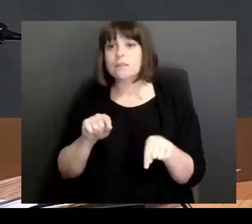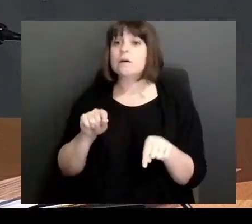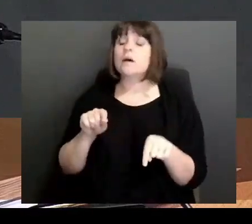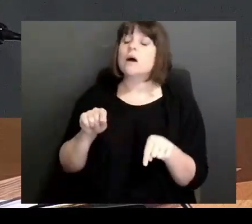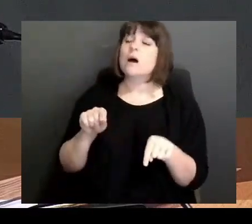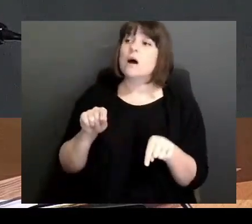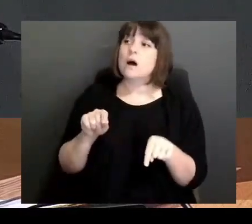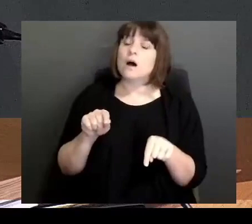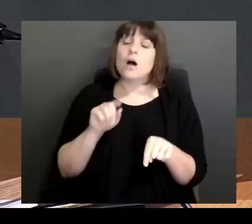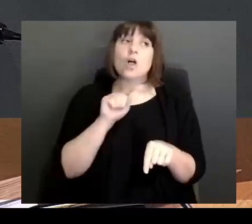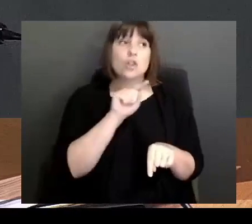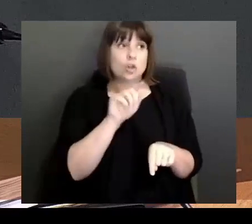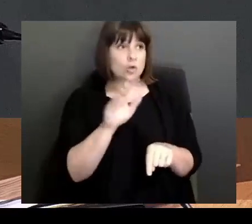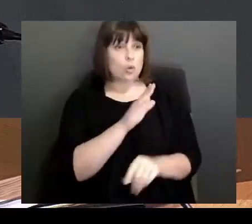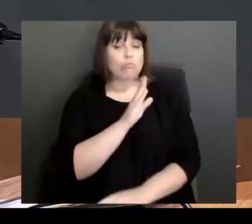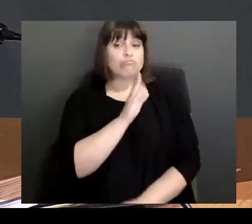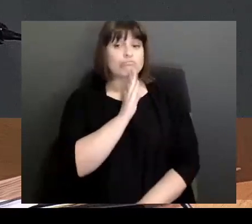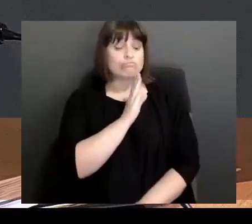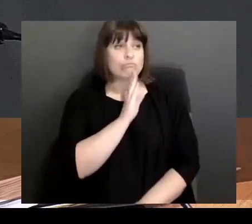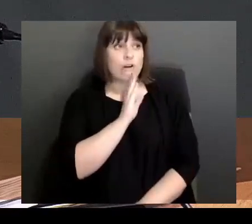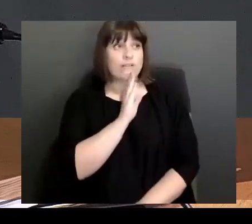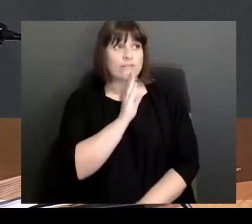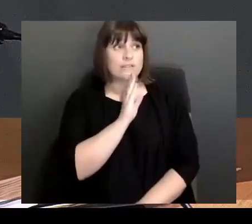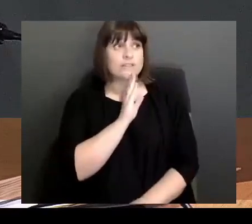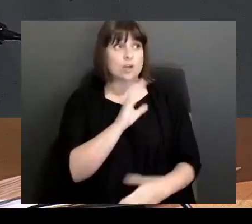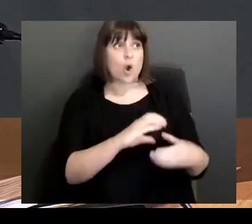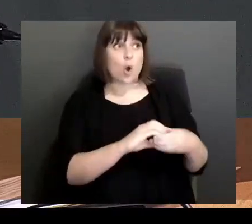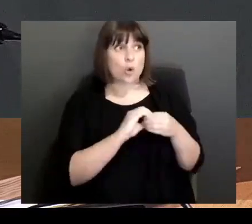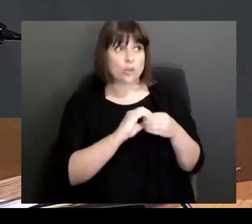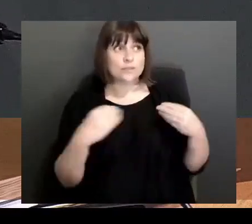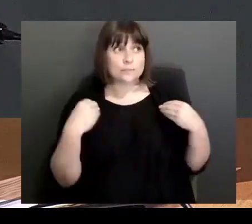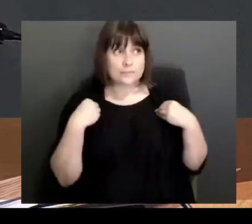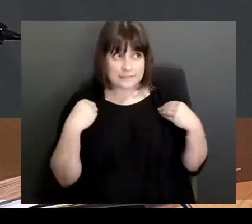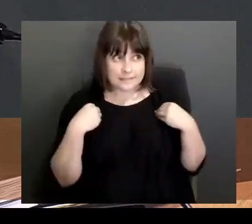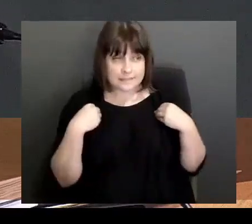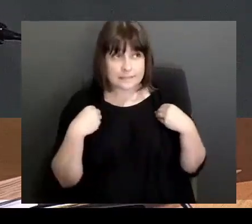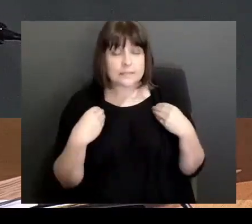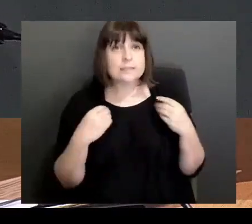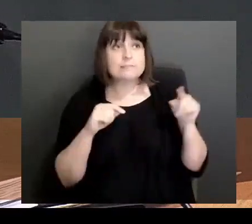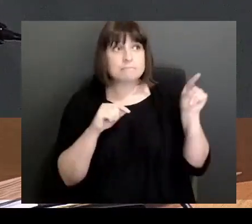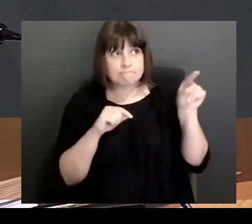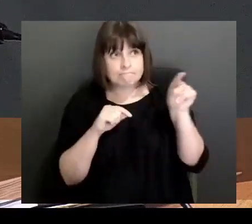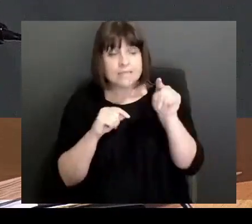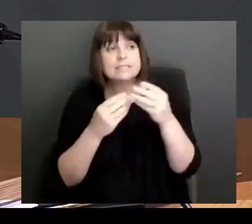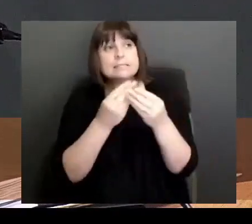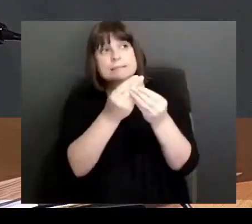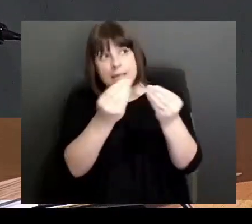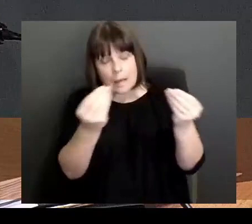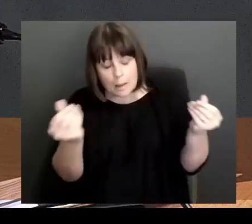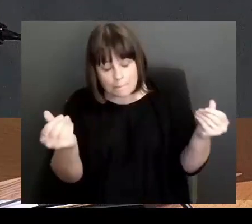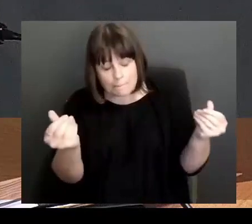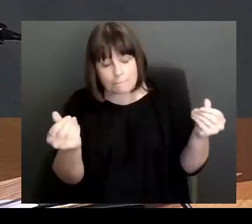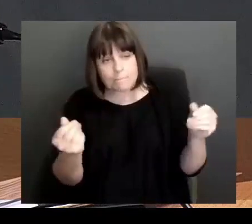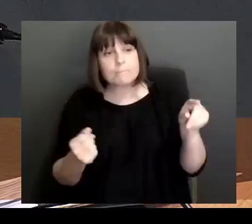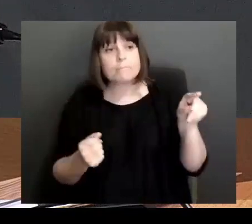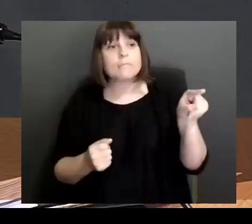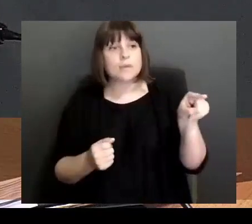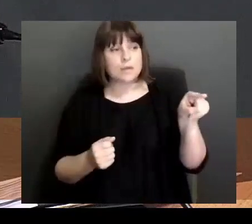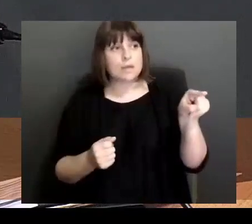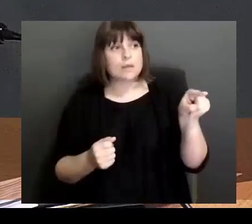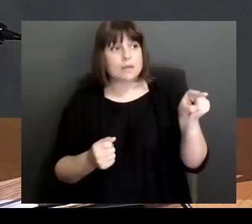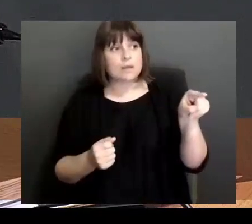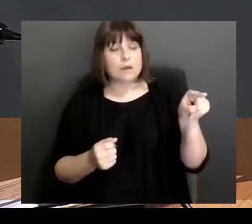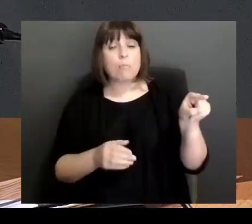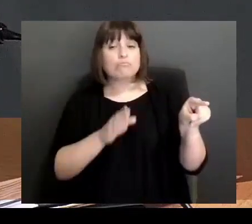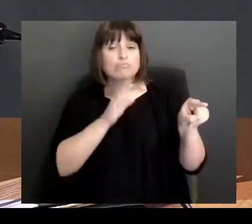Those are all privately owned. There will be some that have that are still privately owned,